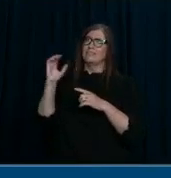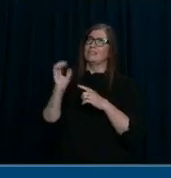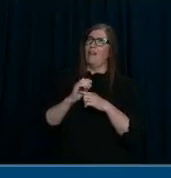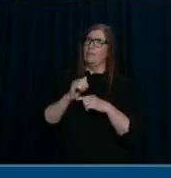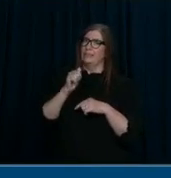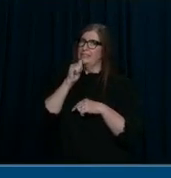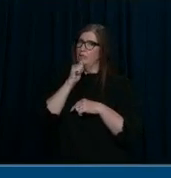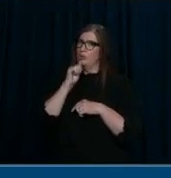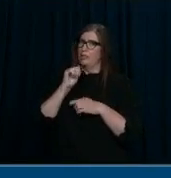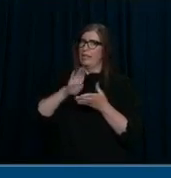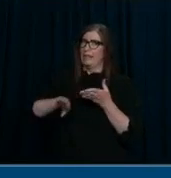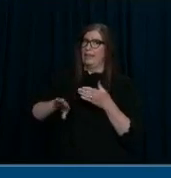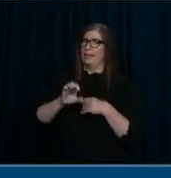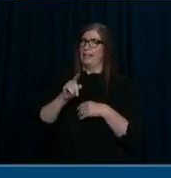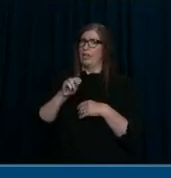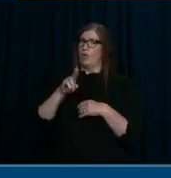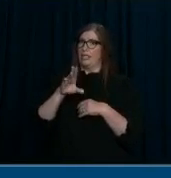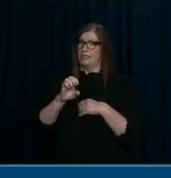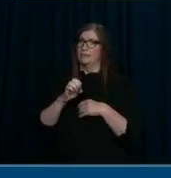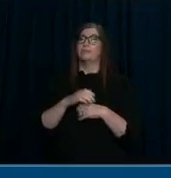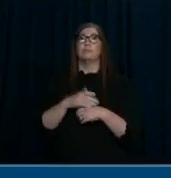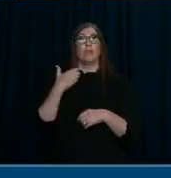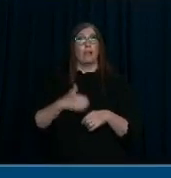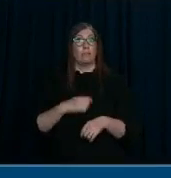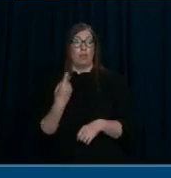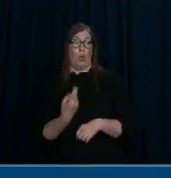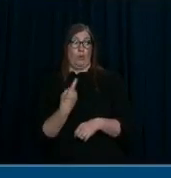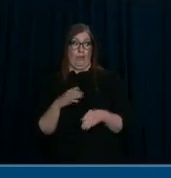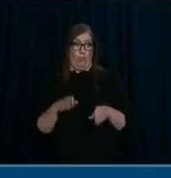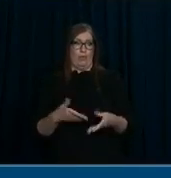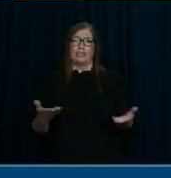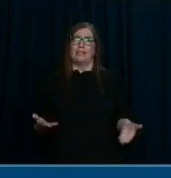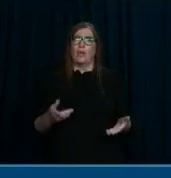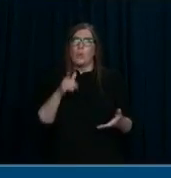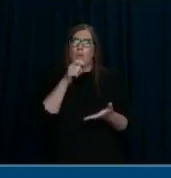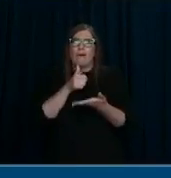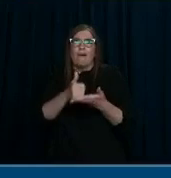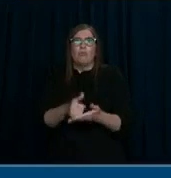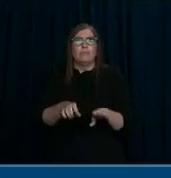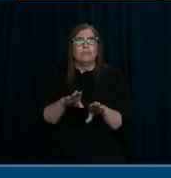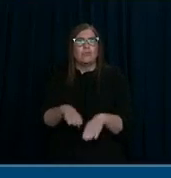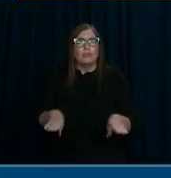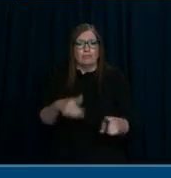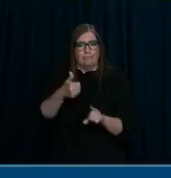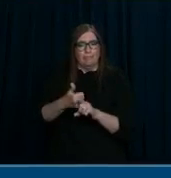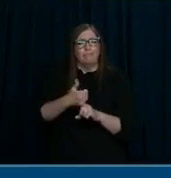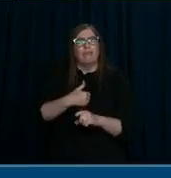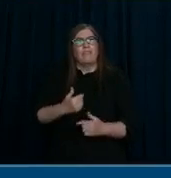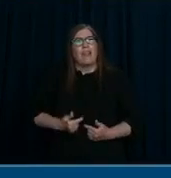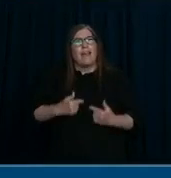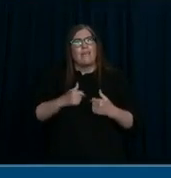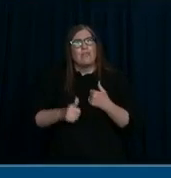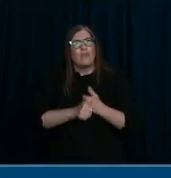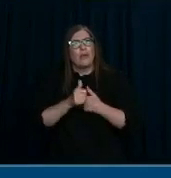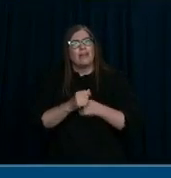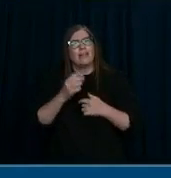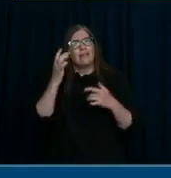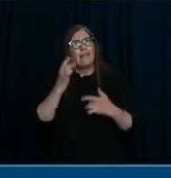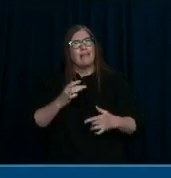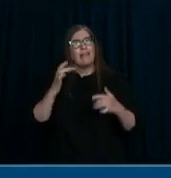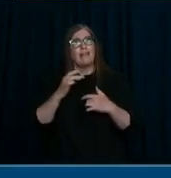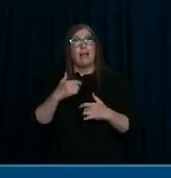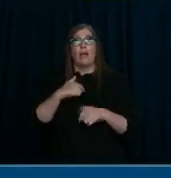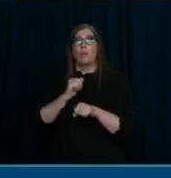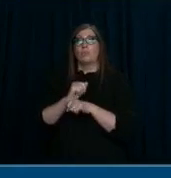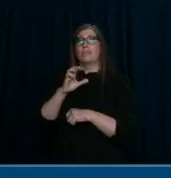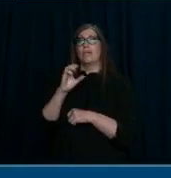clearance. I am the only candidate here that has helped children with life-threatening illnesses when I served as the COO of the